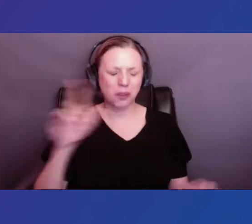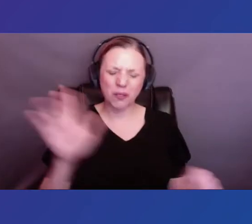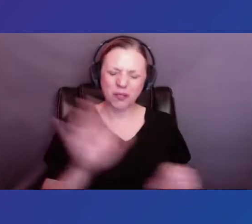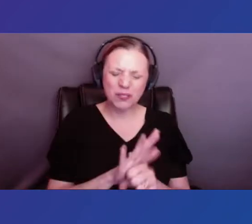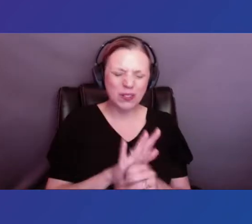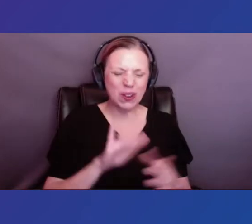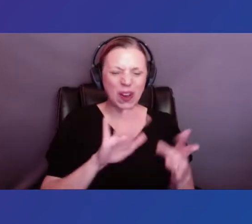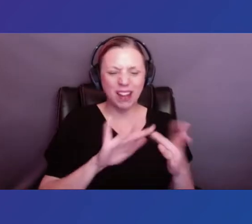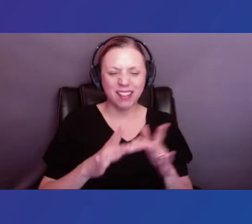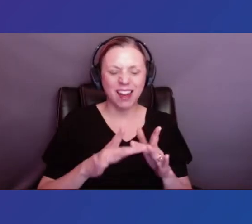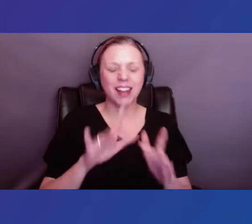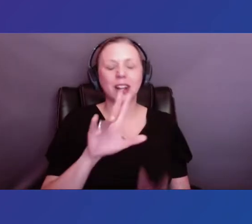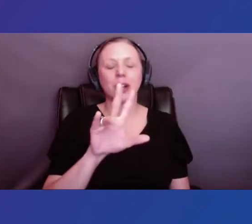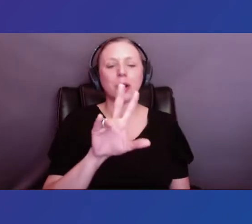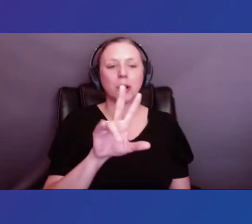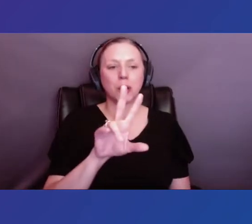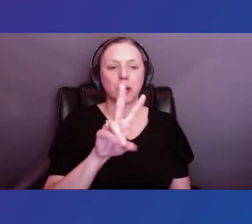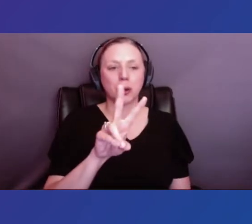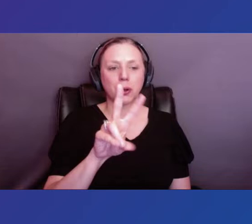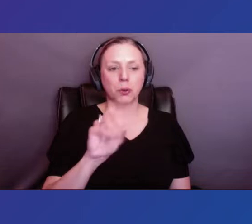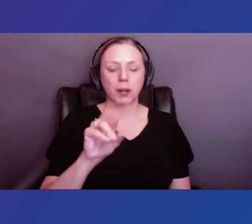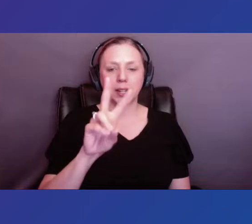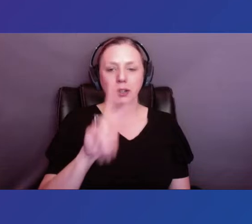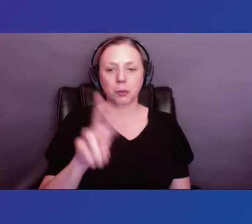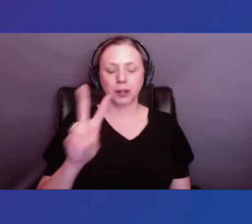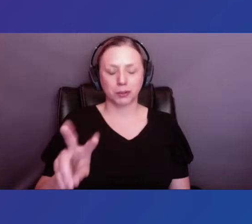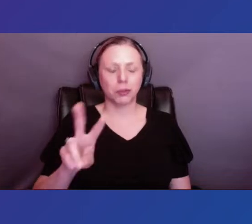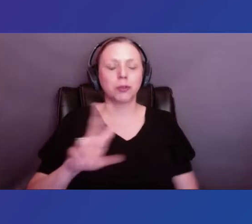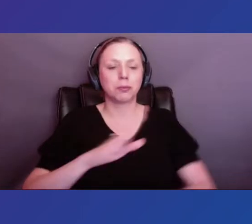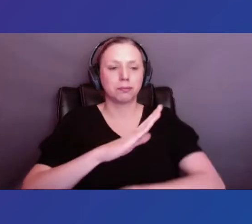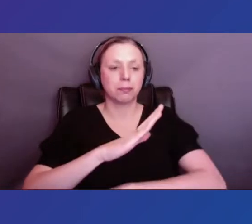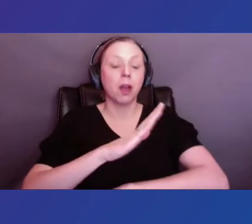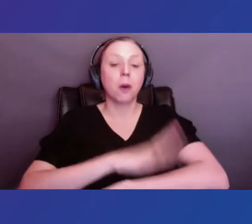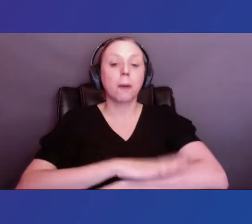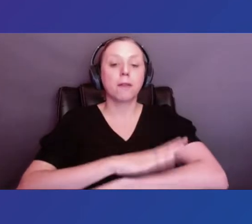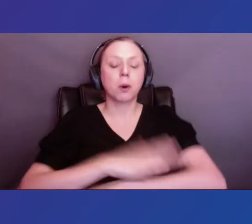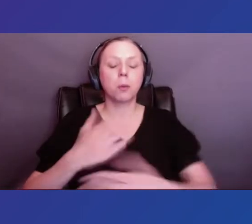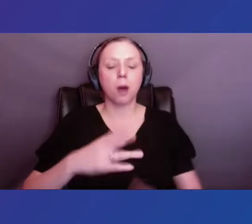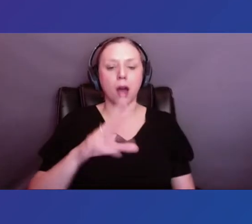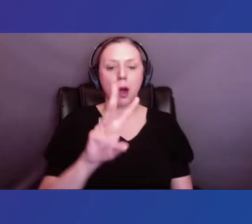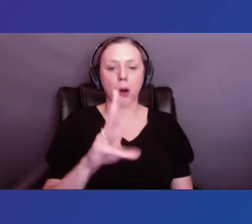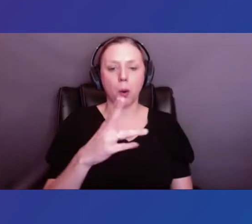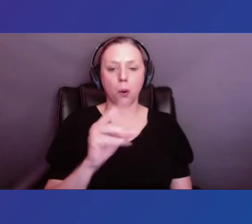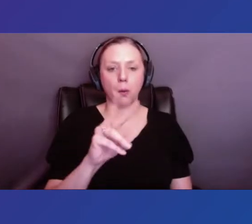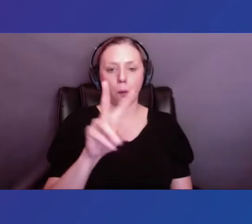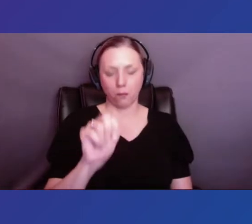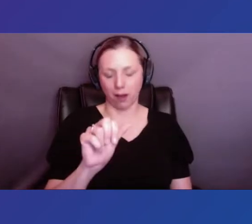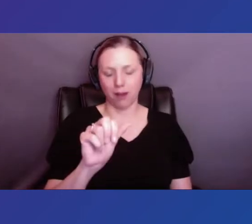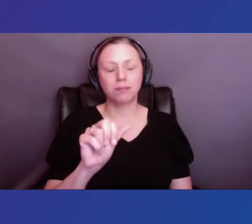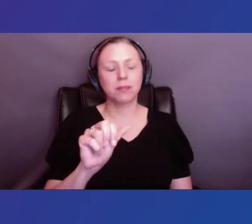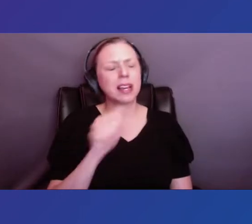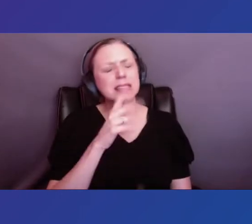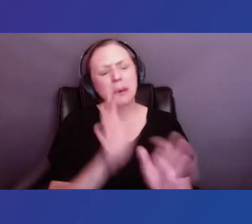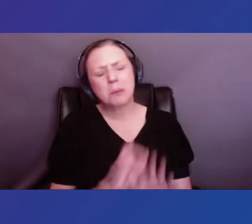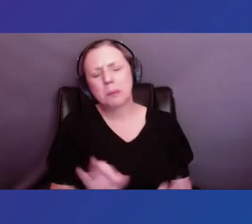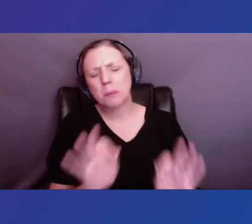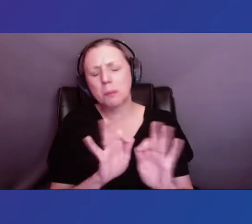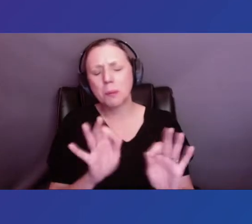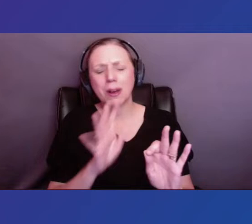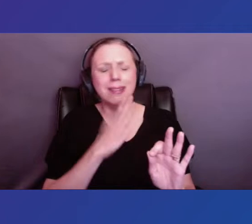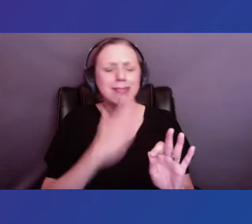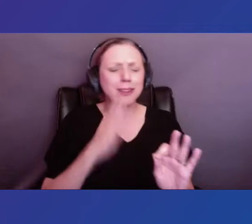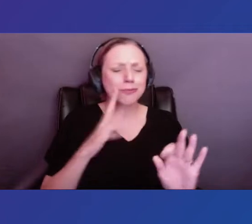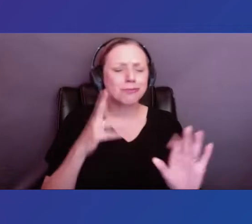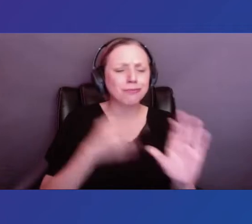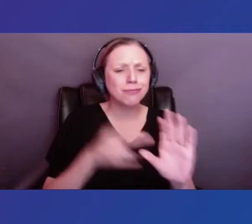2022 Symposium held on the Hoover platform. It's a pleasure to be here with you to host this critically important session on